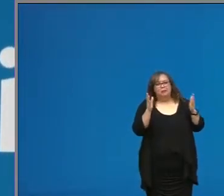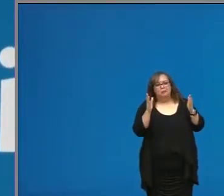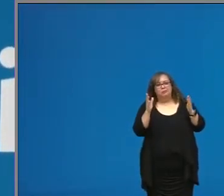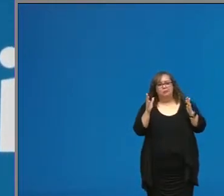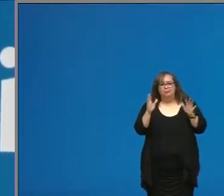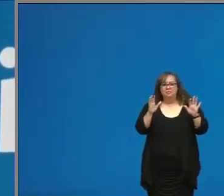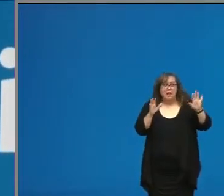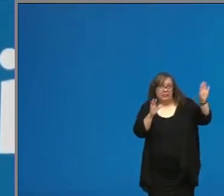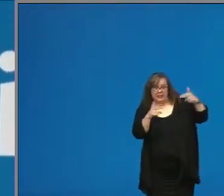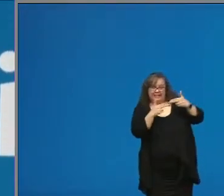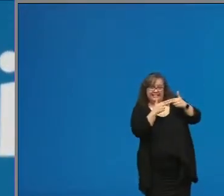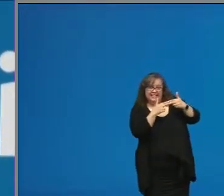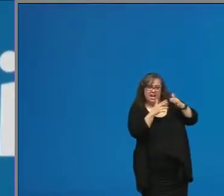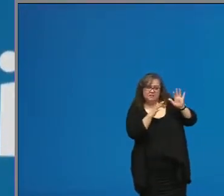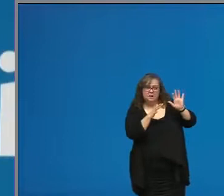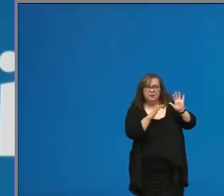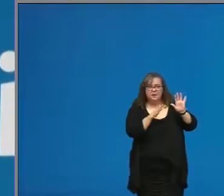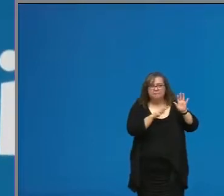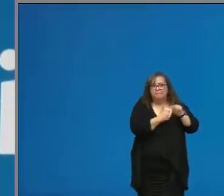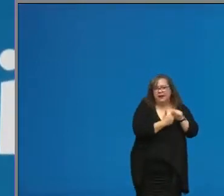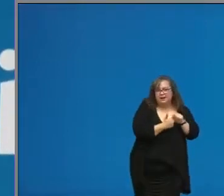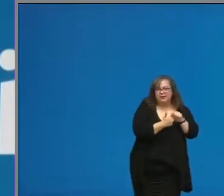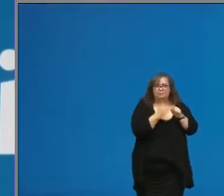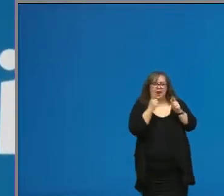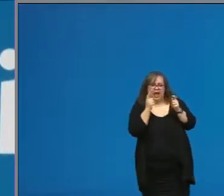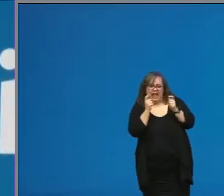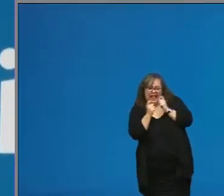I'm going to tell you when to focus on the slides.